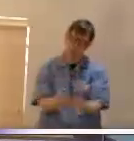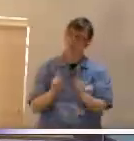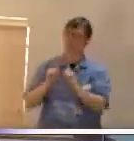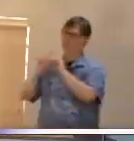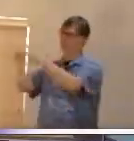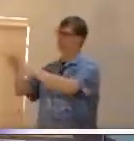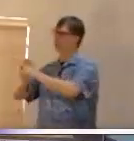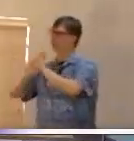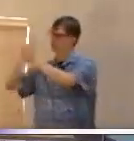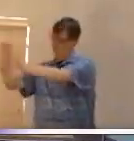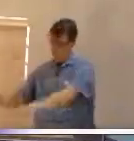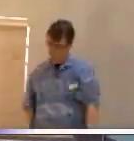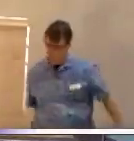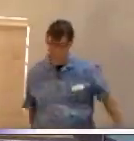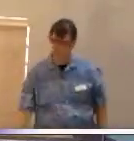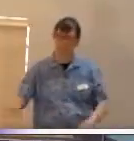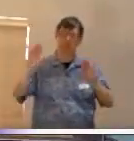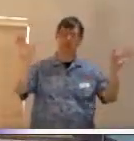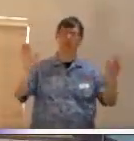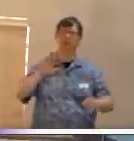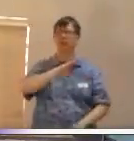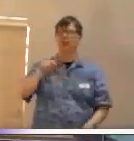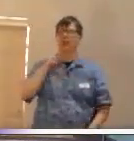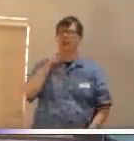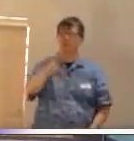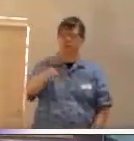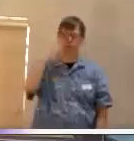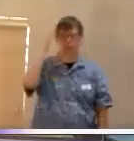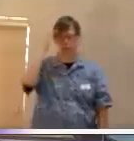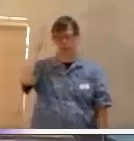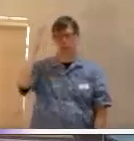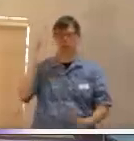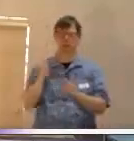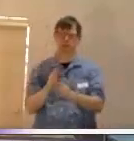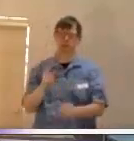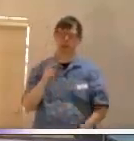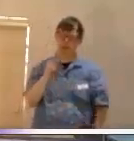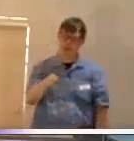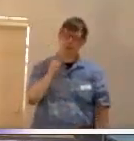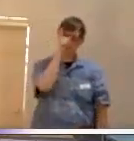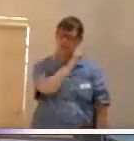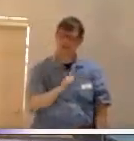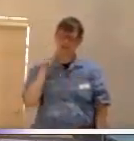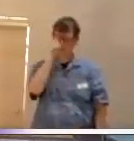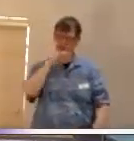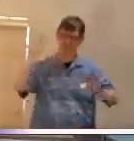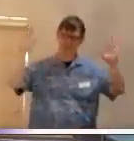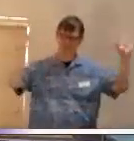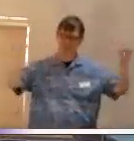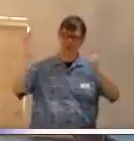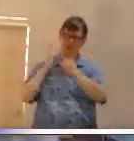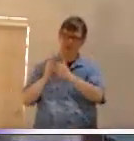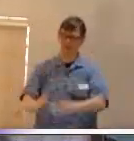divine nature that you're happy and you know it, and your face will surely show it. Because your beingness of life